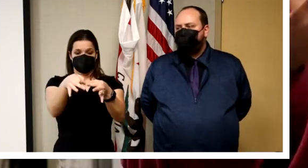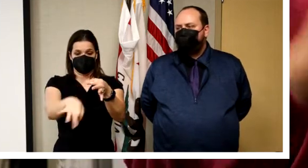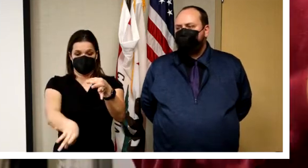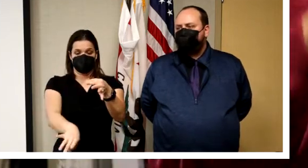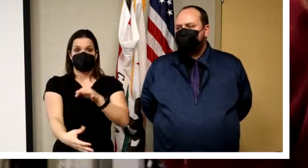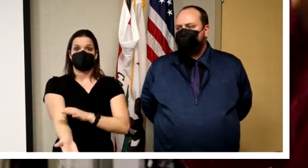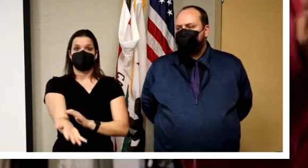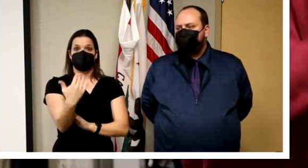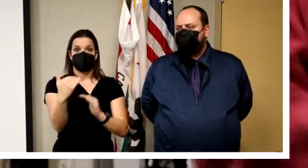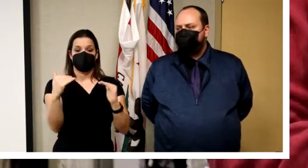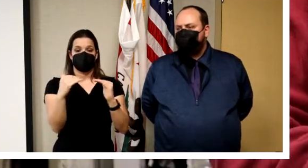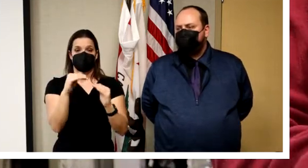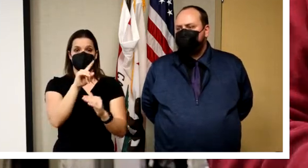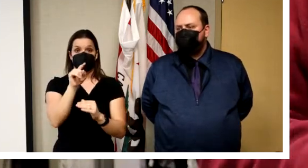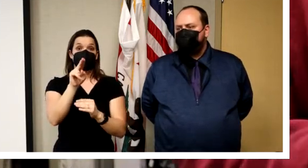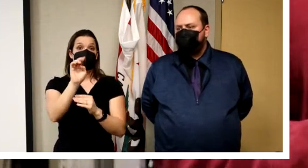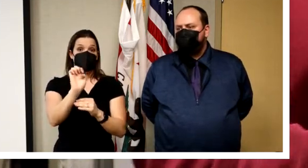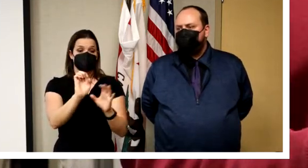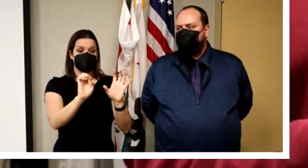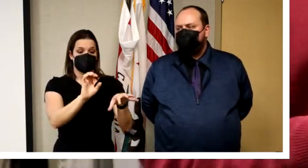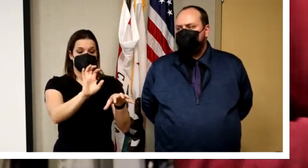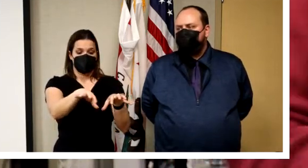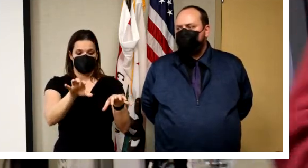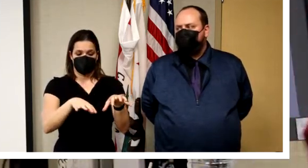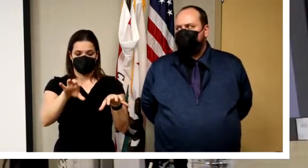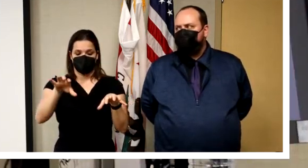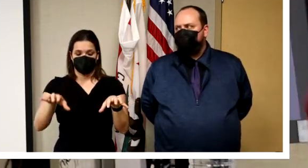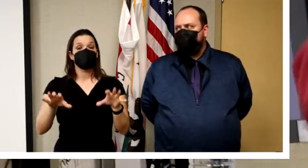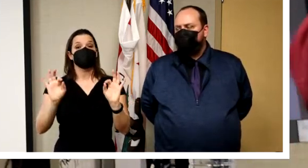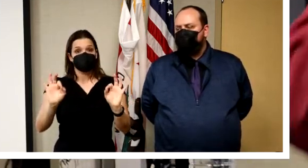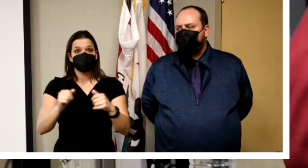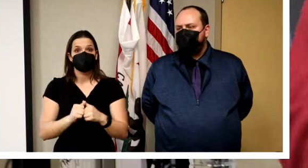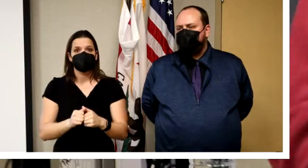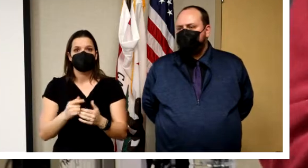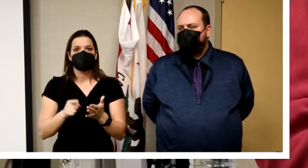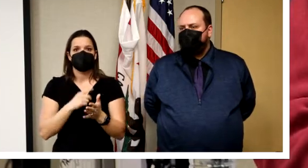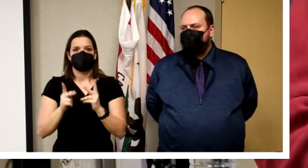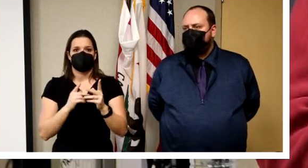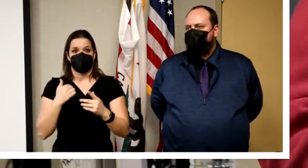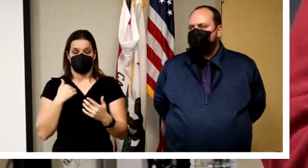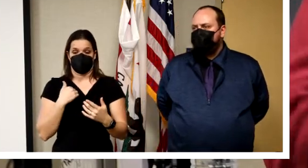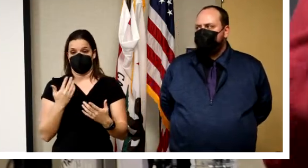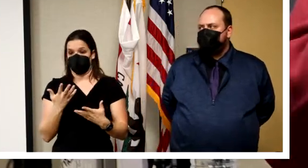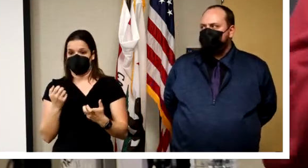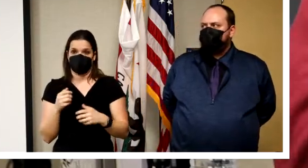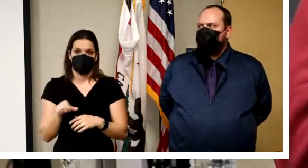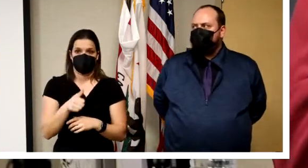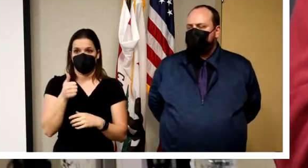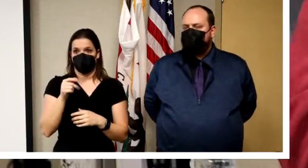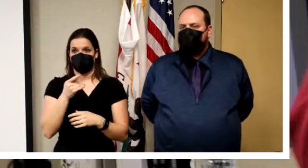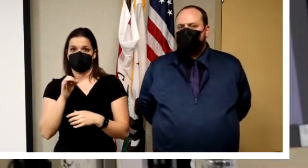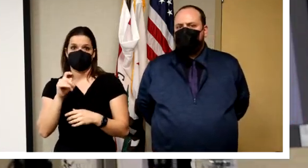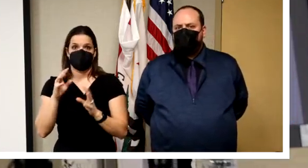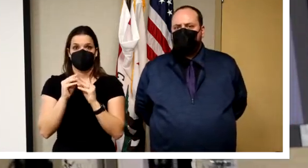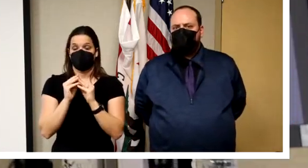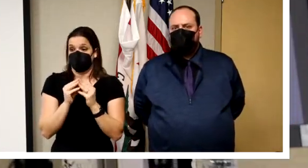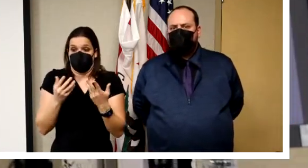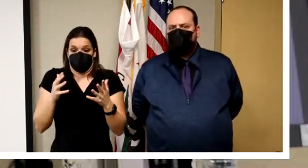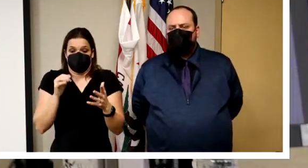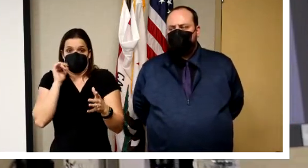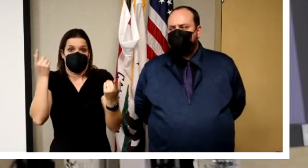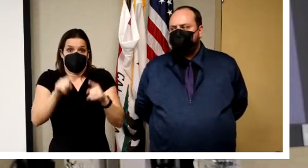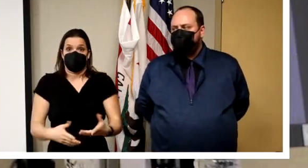it into 5 equal zones as we're going through this process. And so sometimes people say, well, I'm going to the reapportionment meeting. Well, no, you're not. That's over. That's not